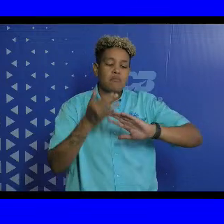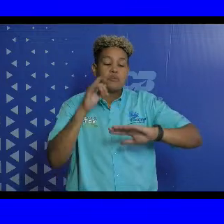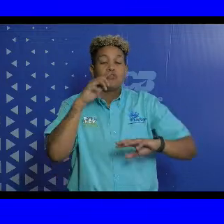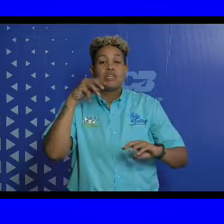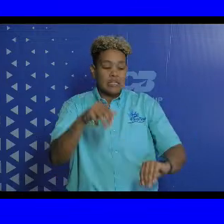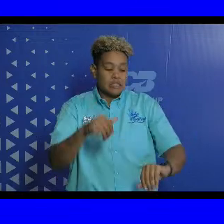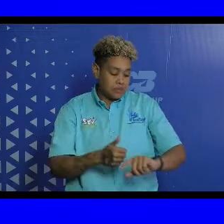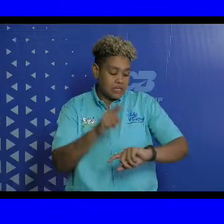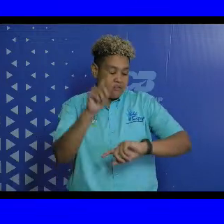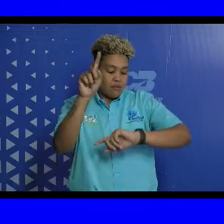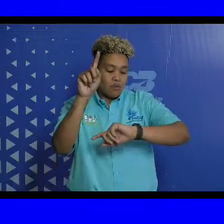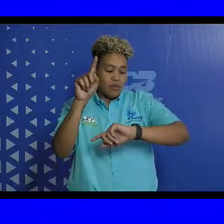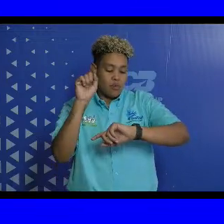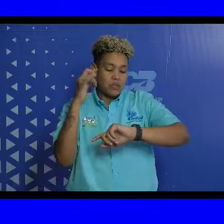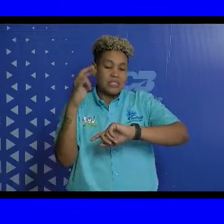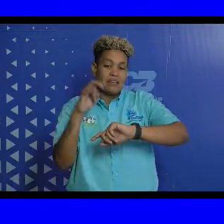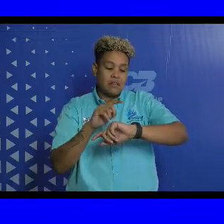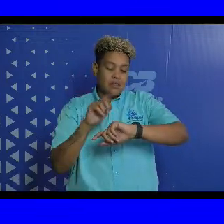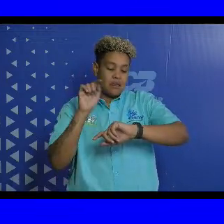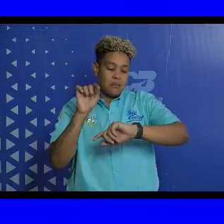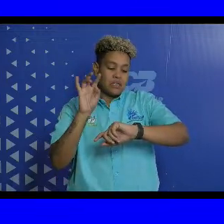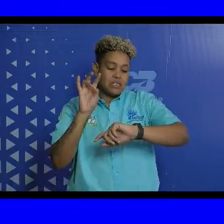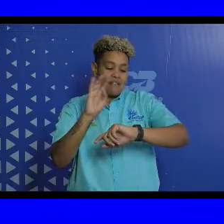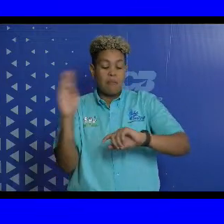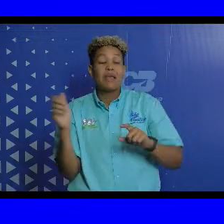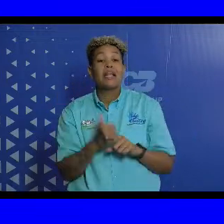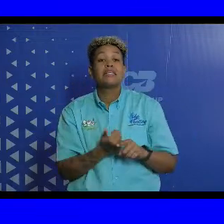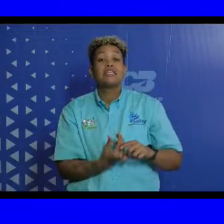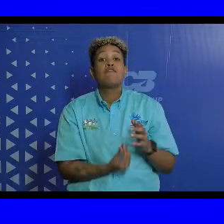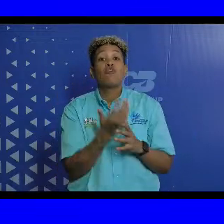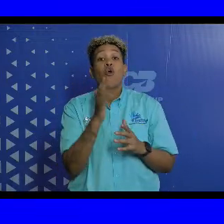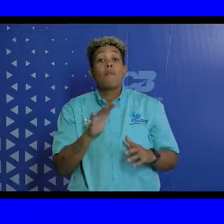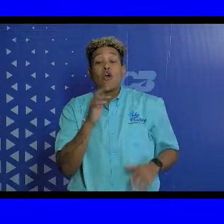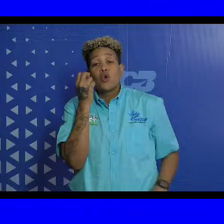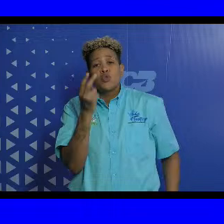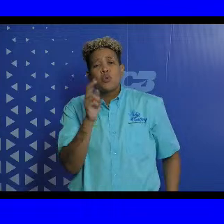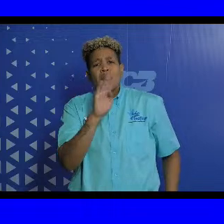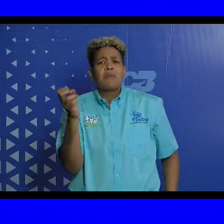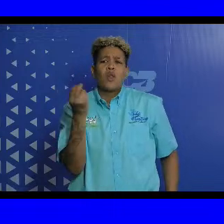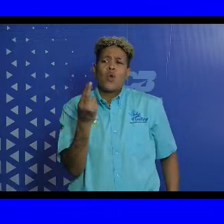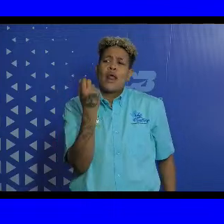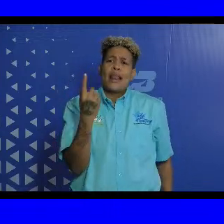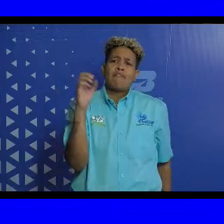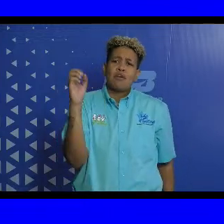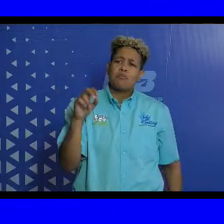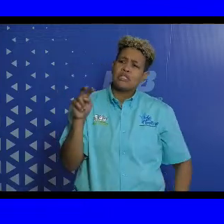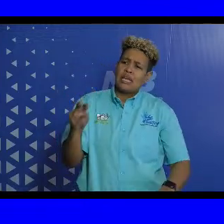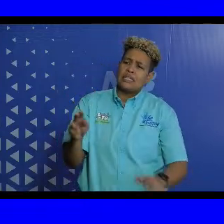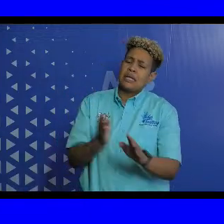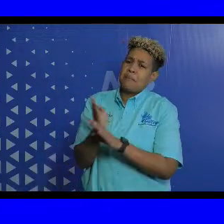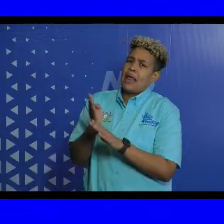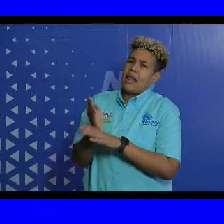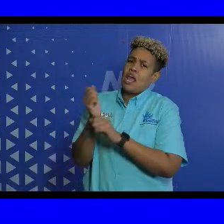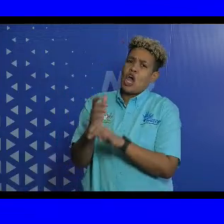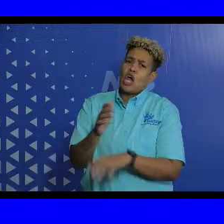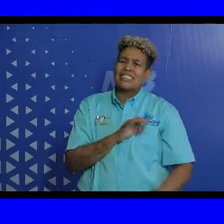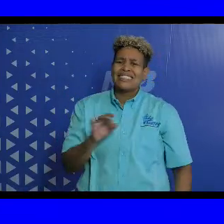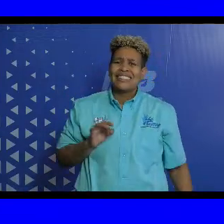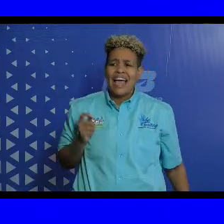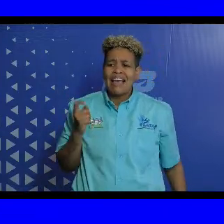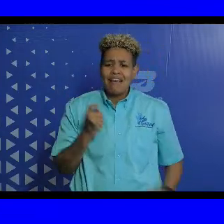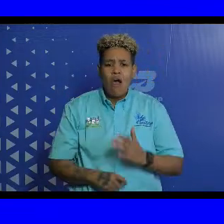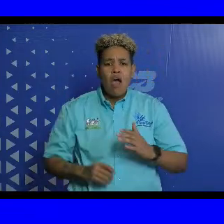expenses of 117.7 billion grew by 12 billion or 11%, mainly due to staff